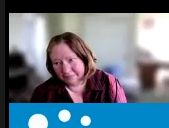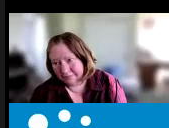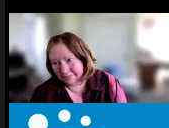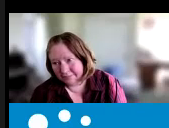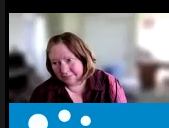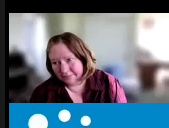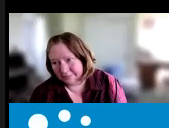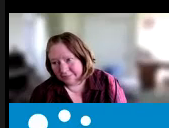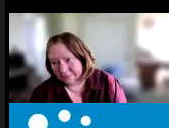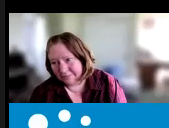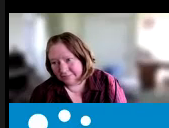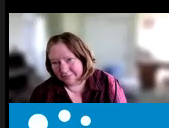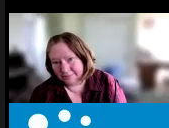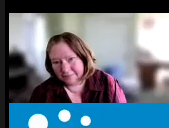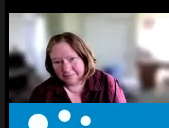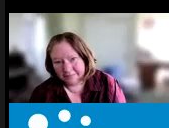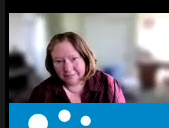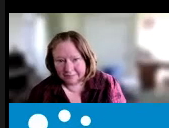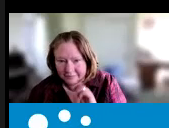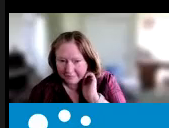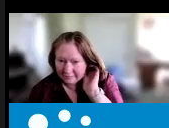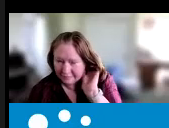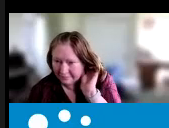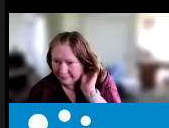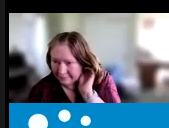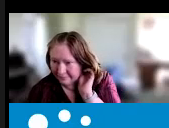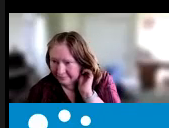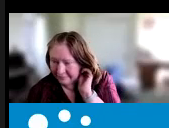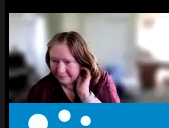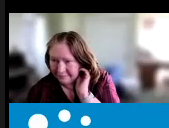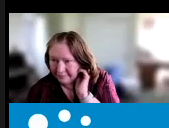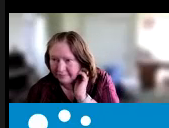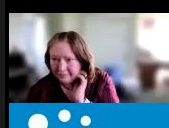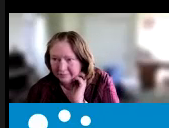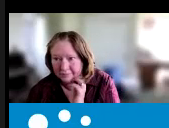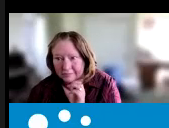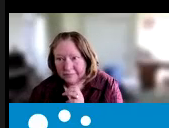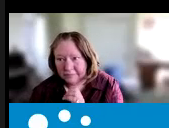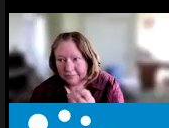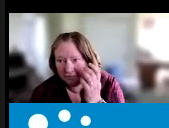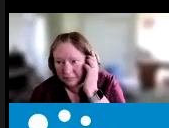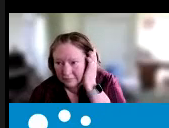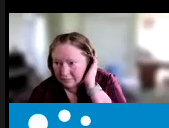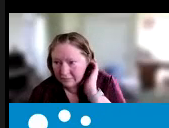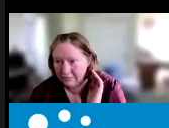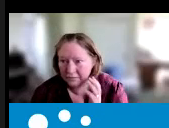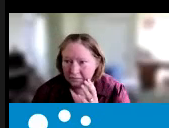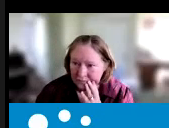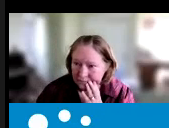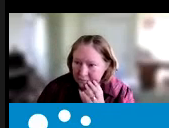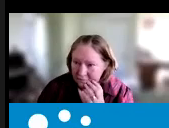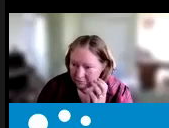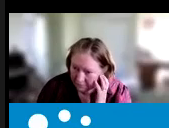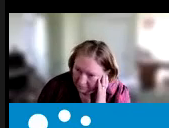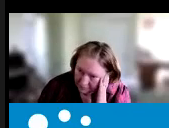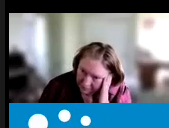Let's see, I think Anvi, our events coordinator, will drop a link for our Survey Monkey into into